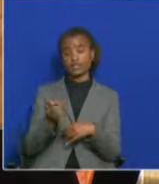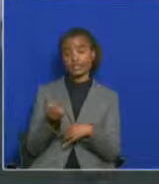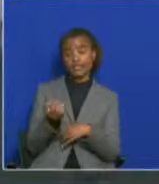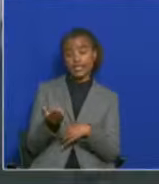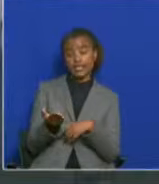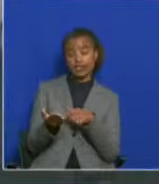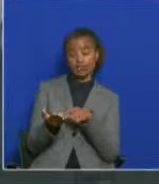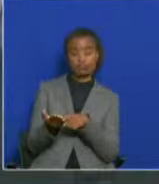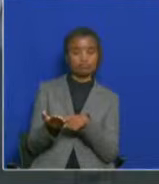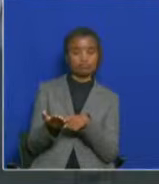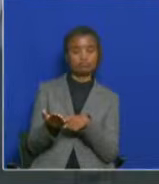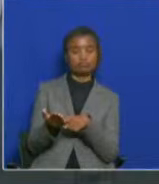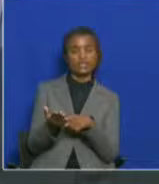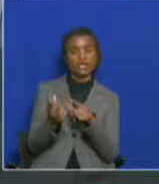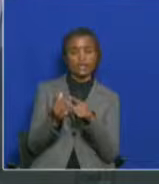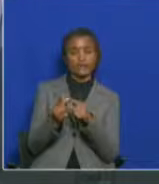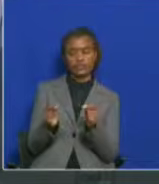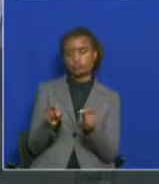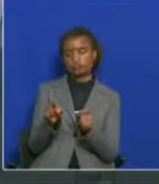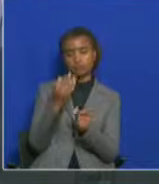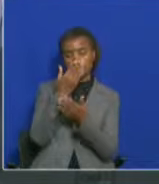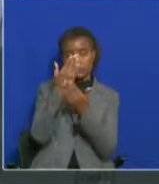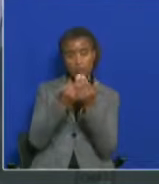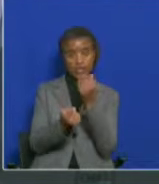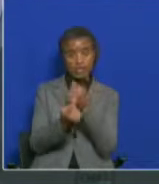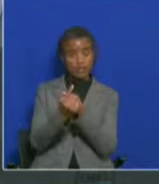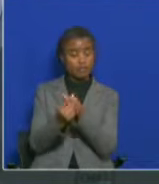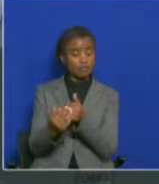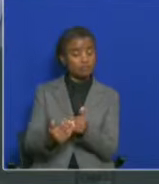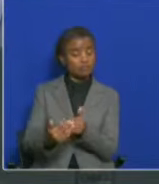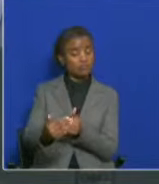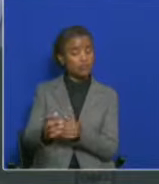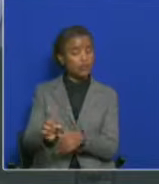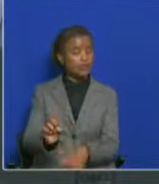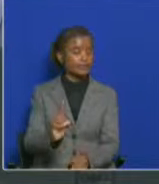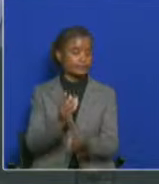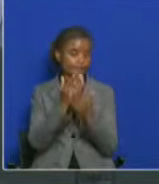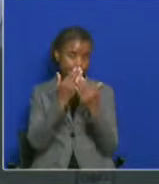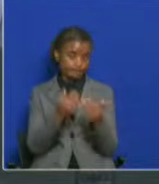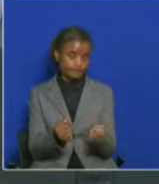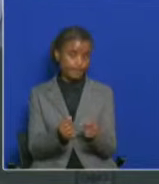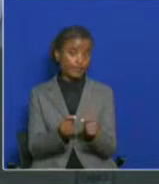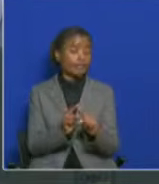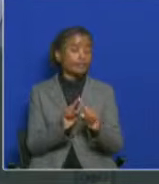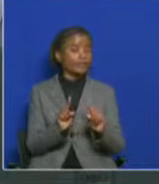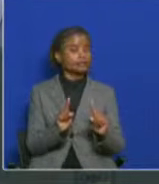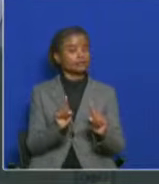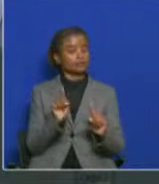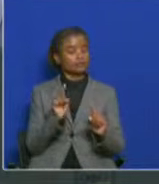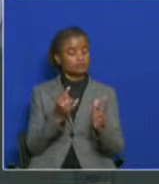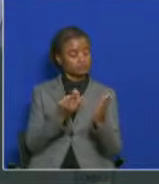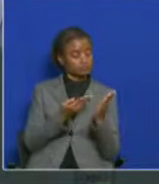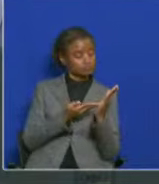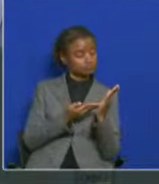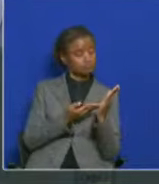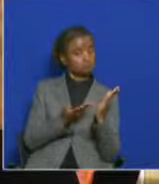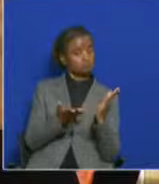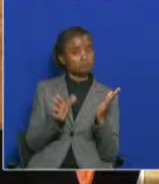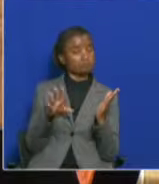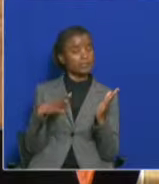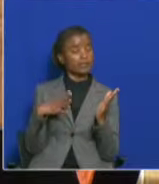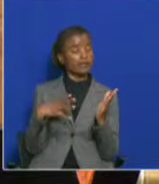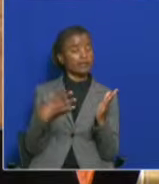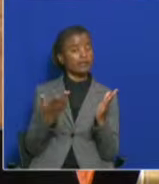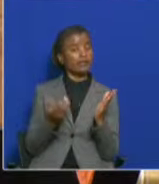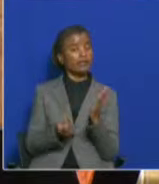one. And on the face of it, this is all it was. This is as far as it went. But we do